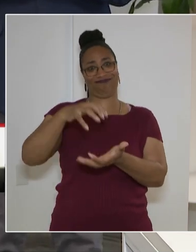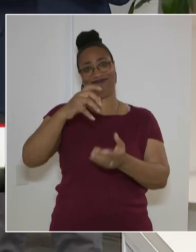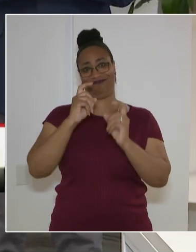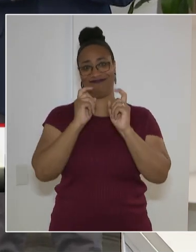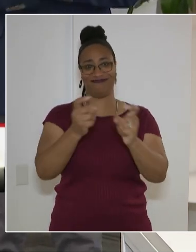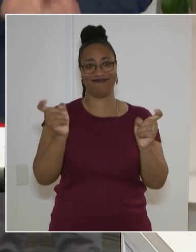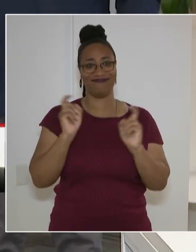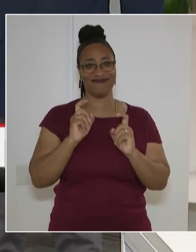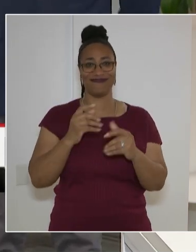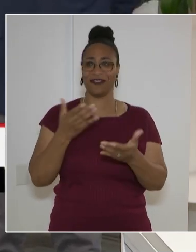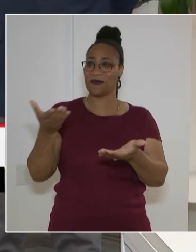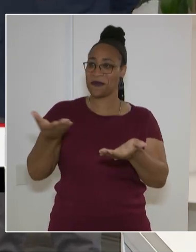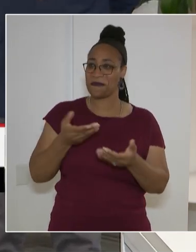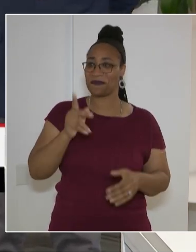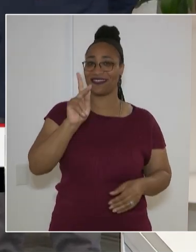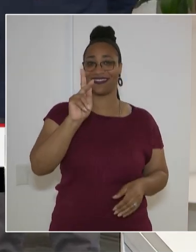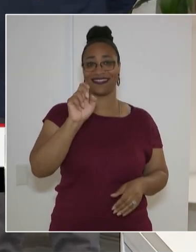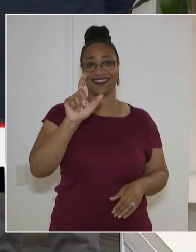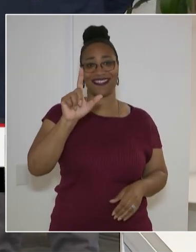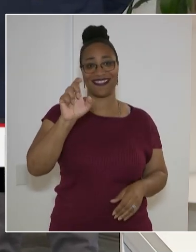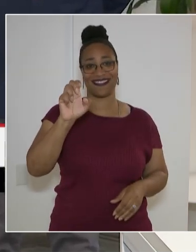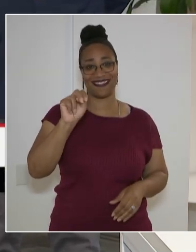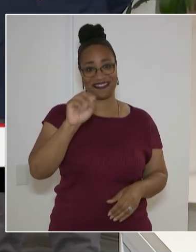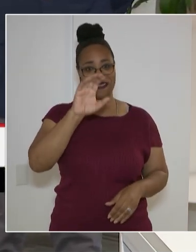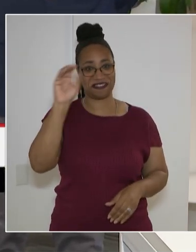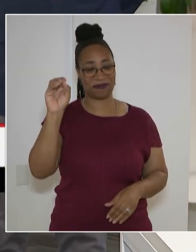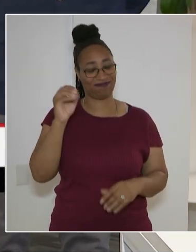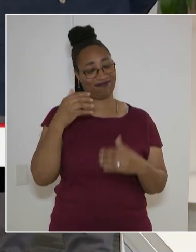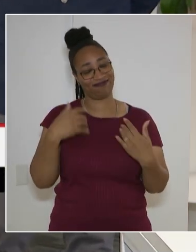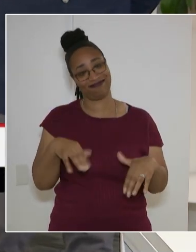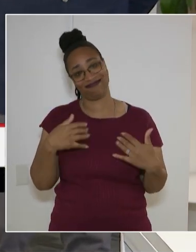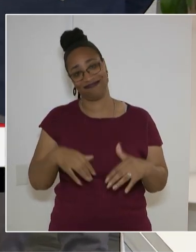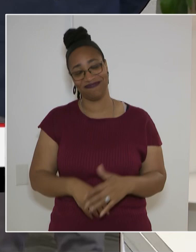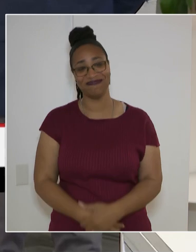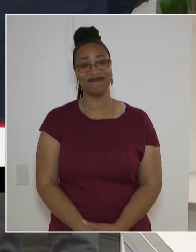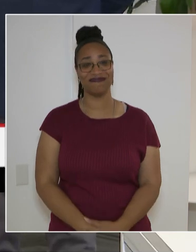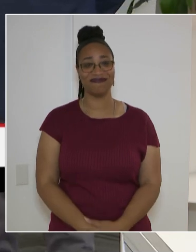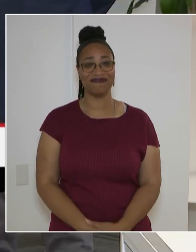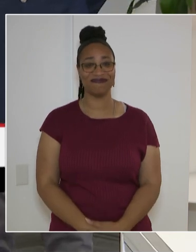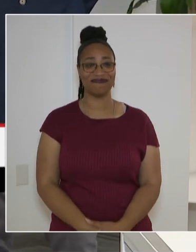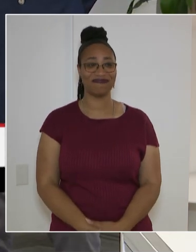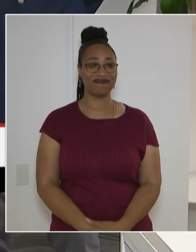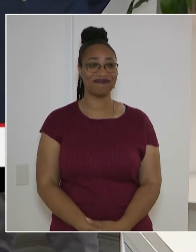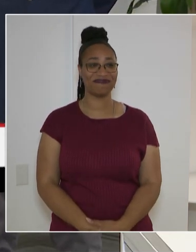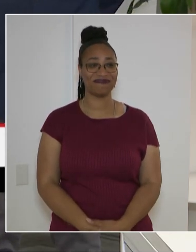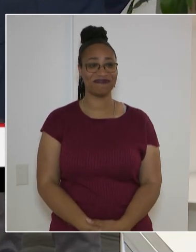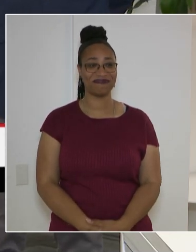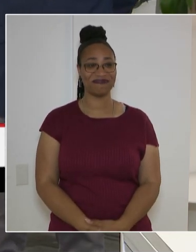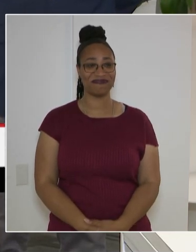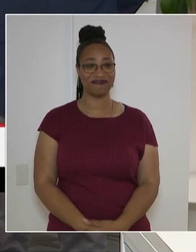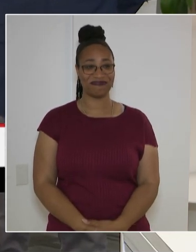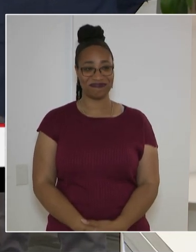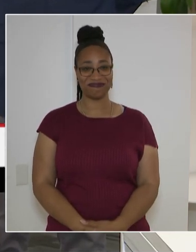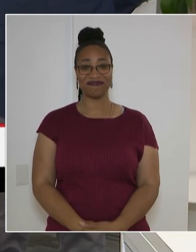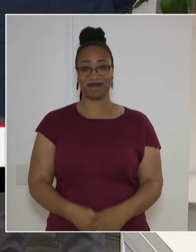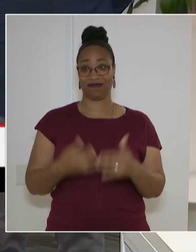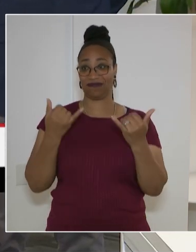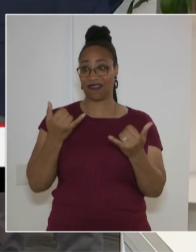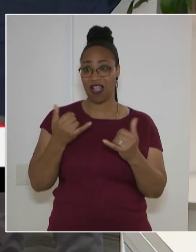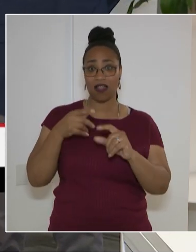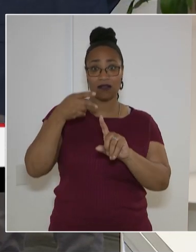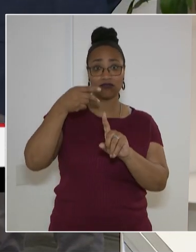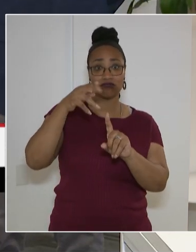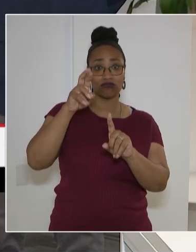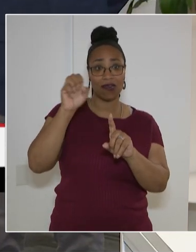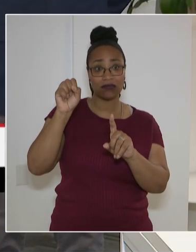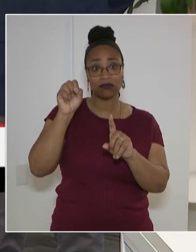And so with that, I think you get to meet some of our press corps, and they may have a couple questions. We're going to cut